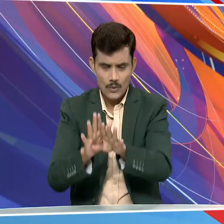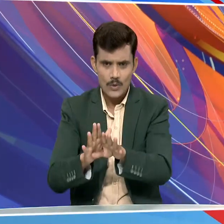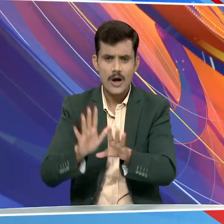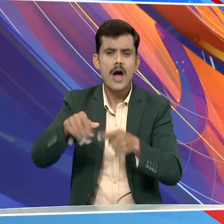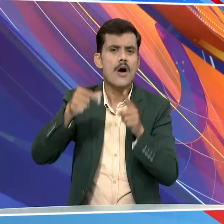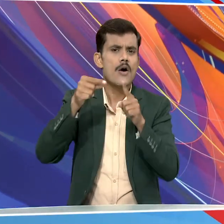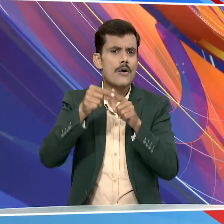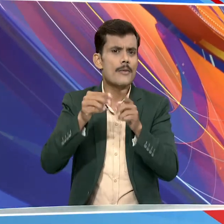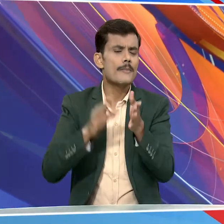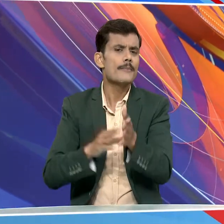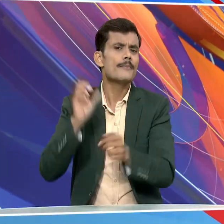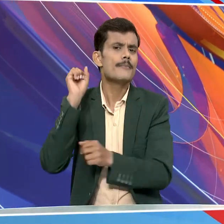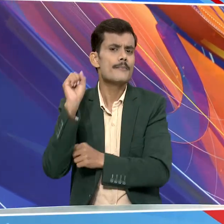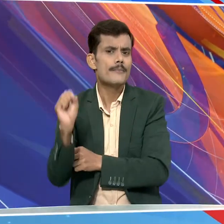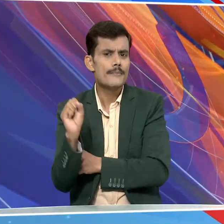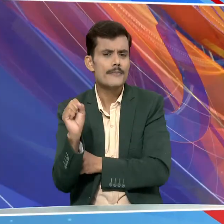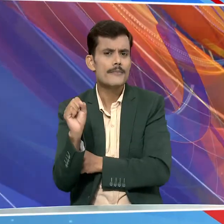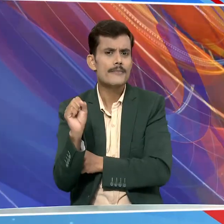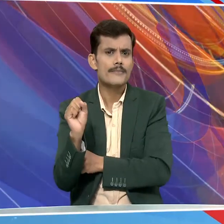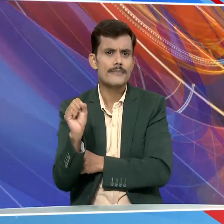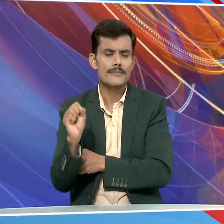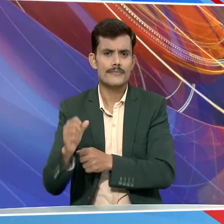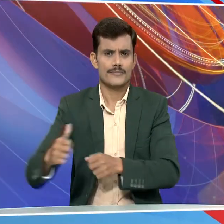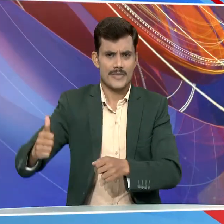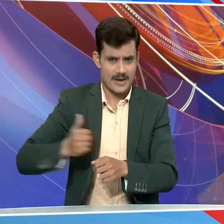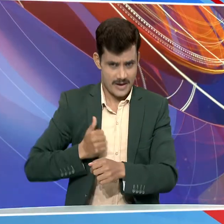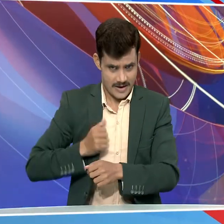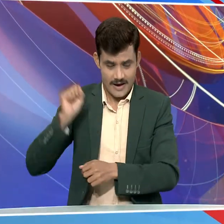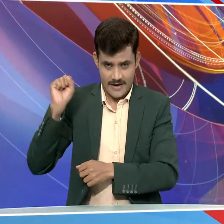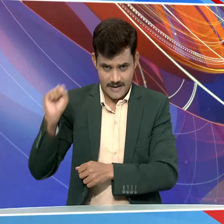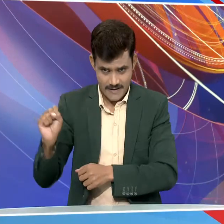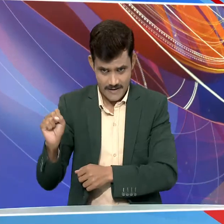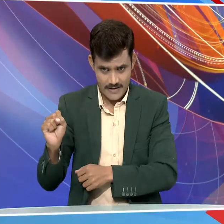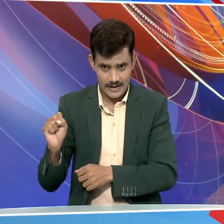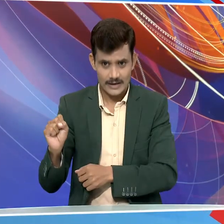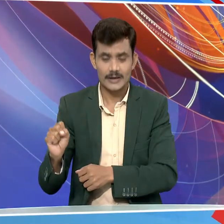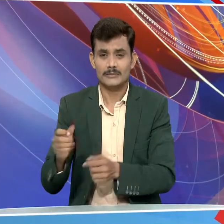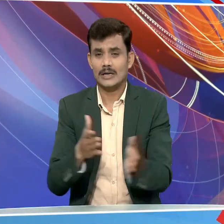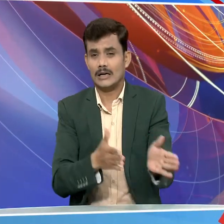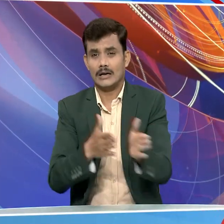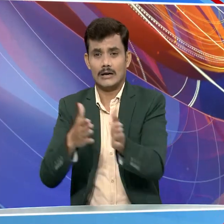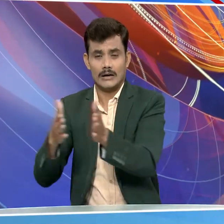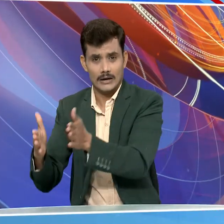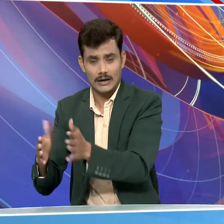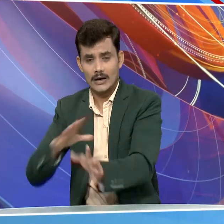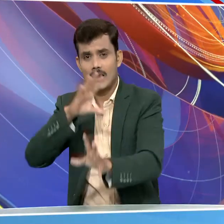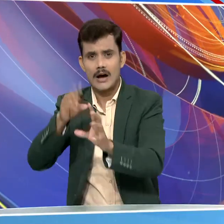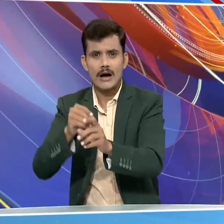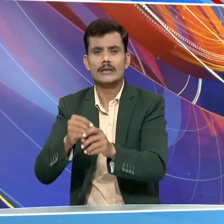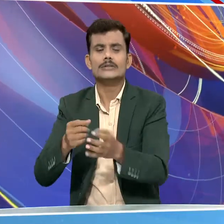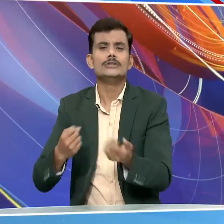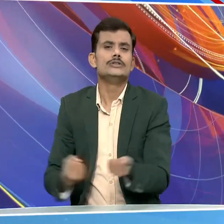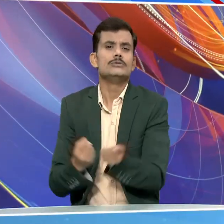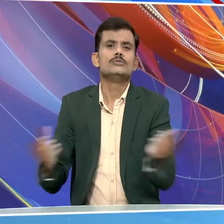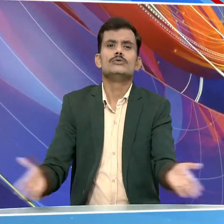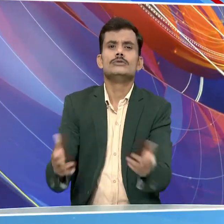Minister Trudeau comes out with outrageous, unsubstantiated